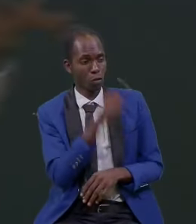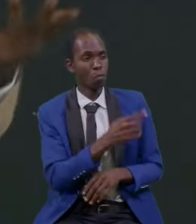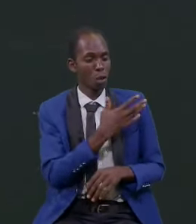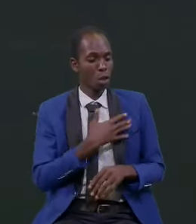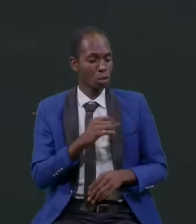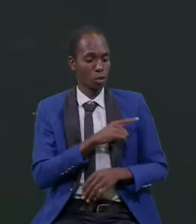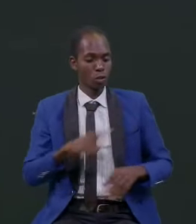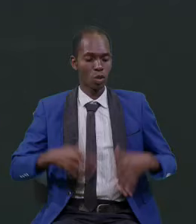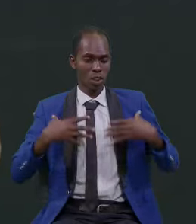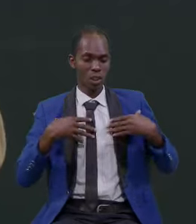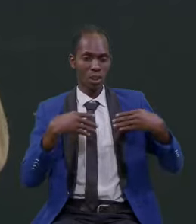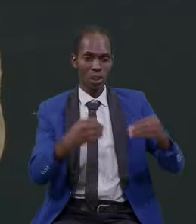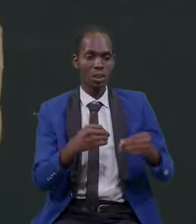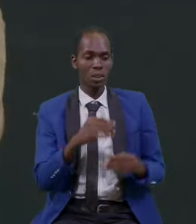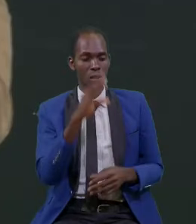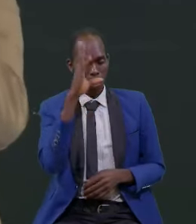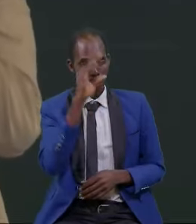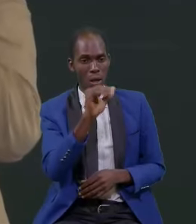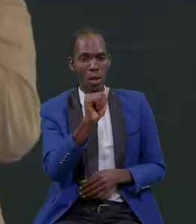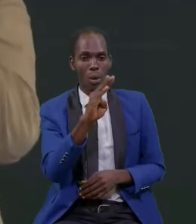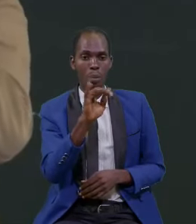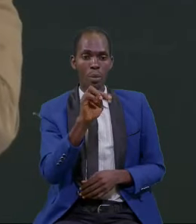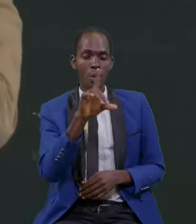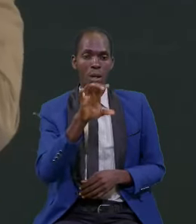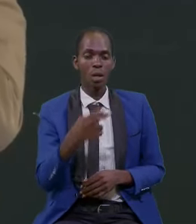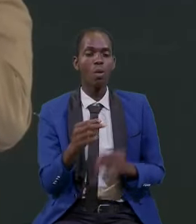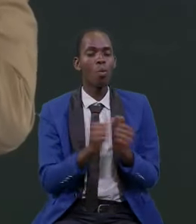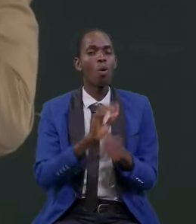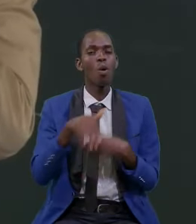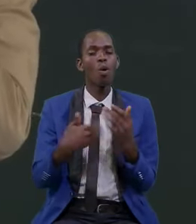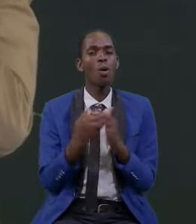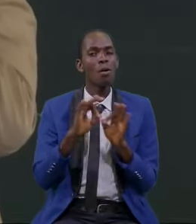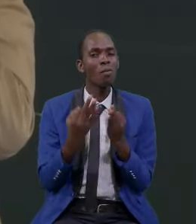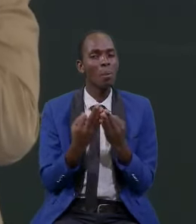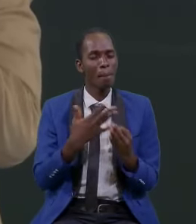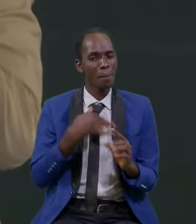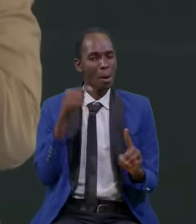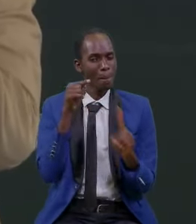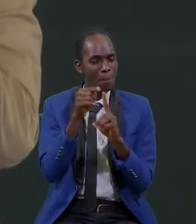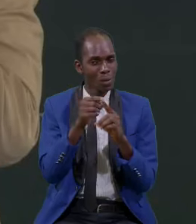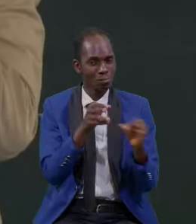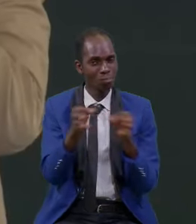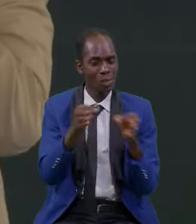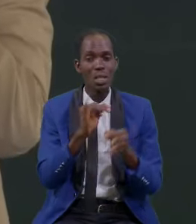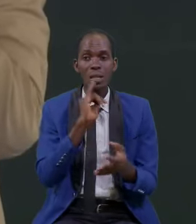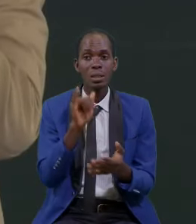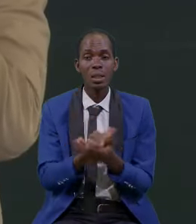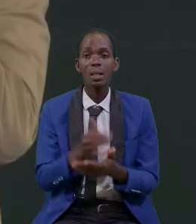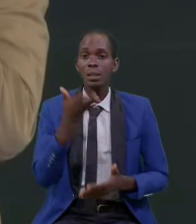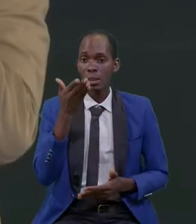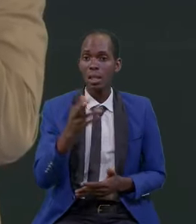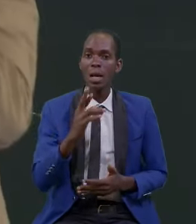and healed the whole household. The point is this: the sicknesses that come